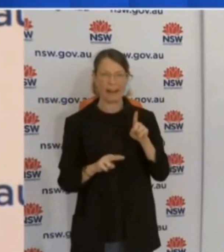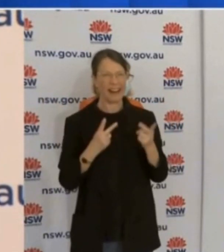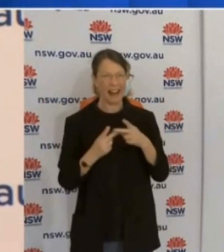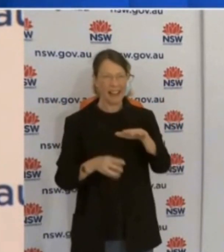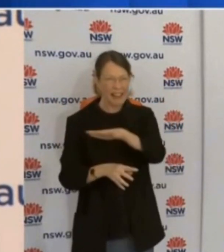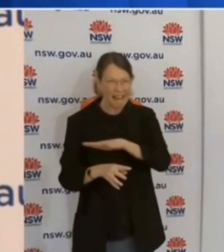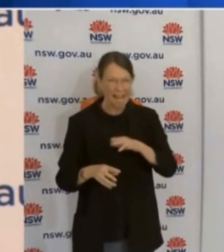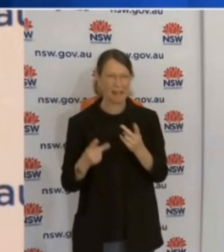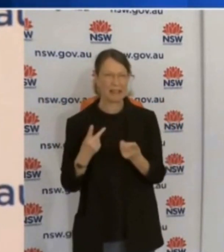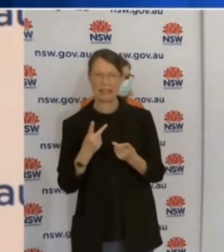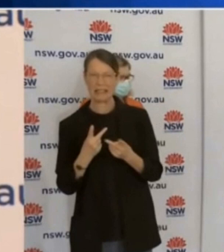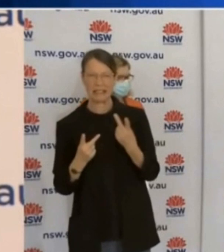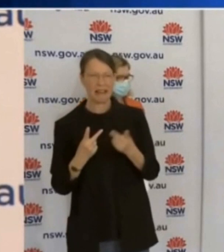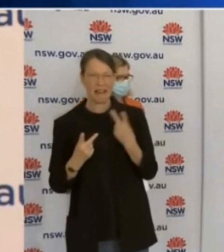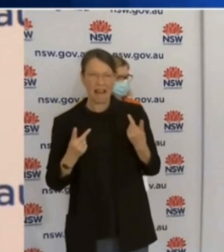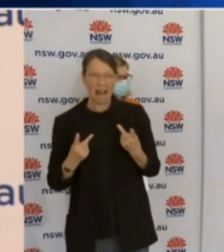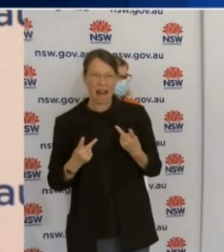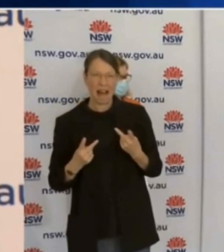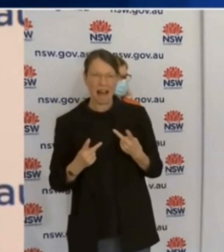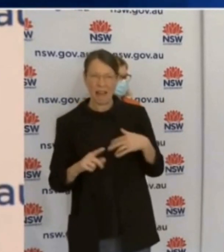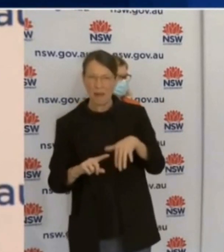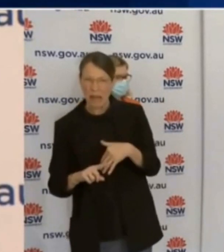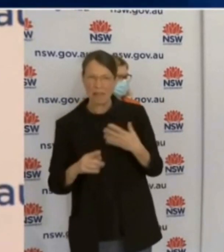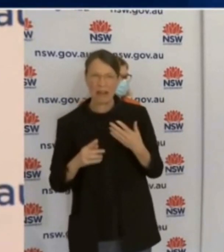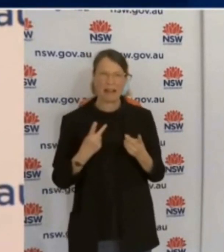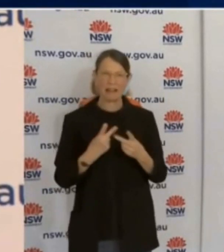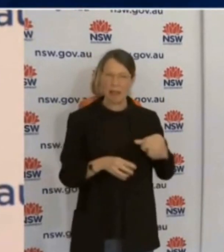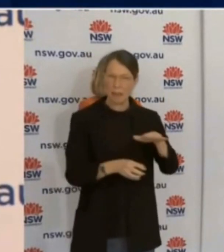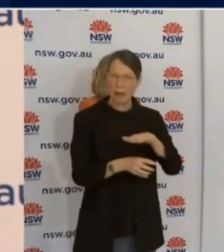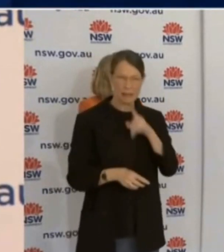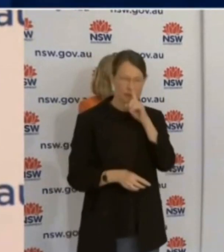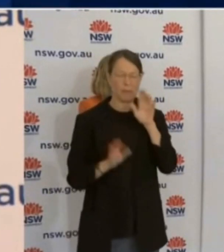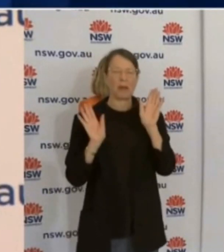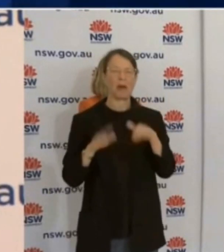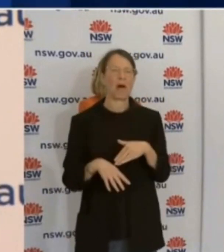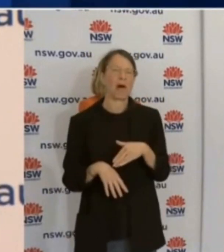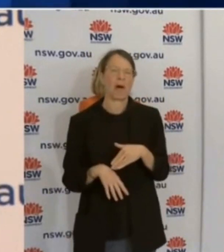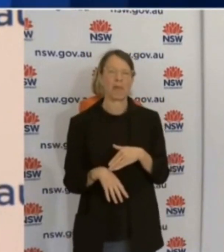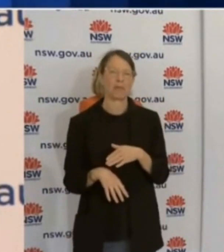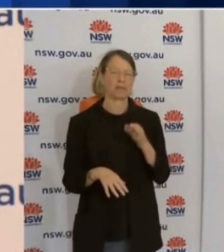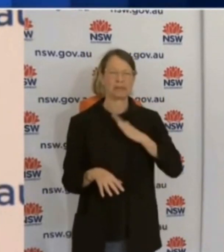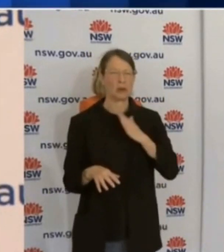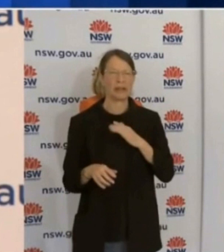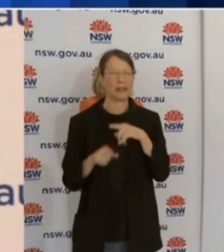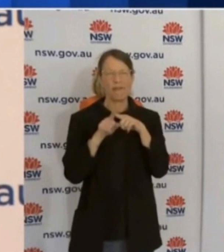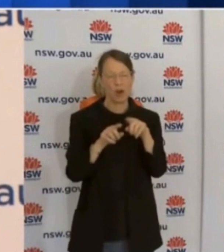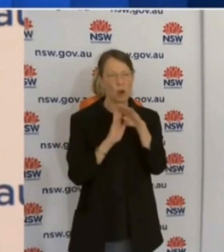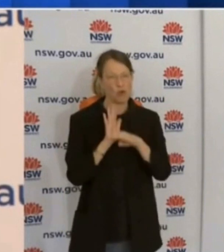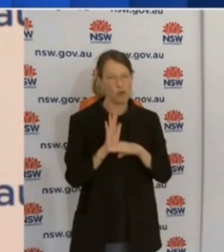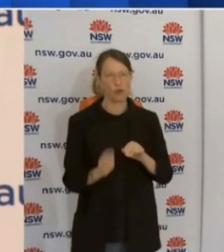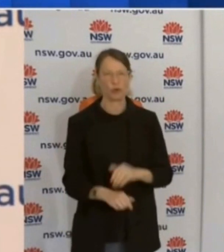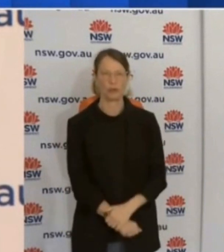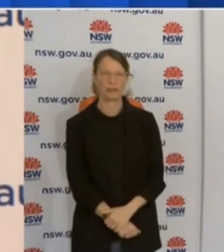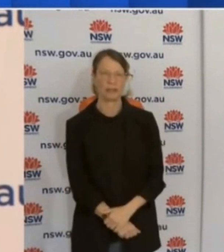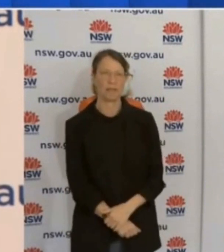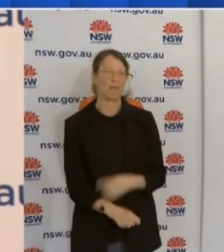other people from other backgrounds who don't seem to think that it's necessary to comply with the law and who don't really give great consideration to what